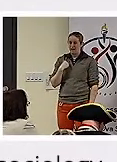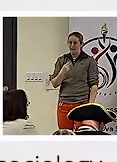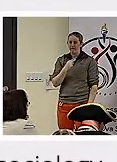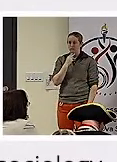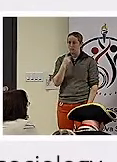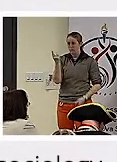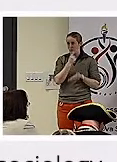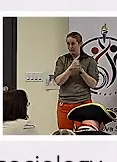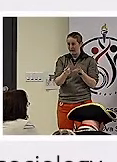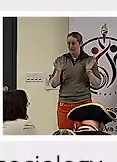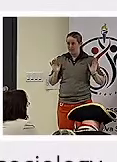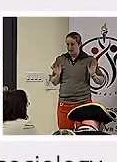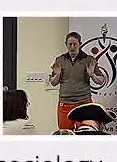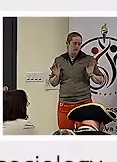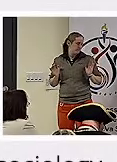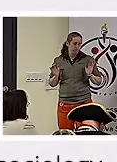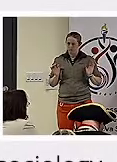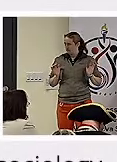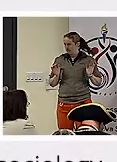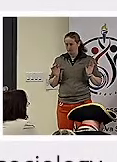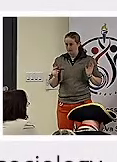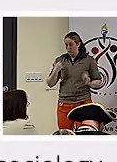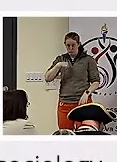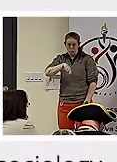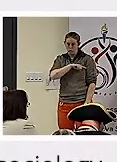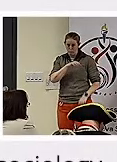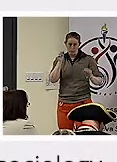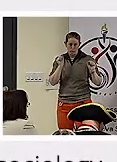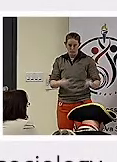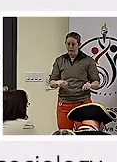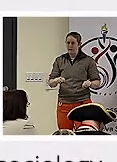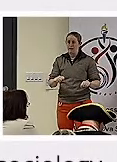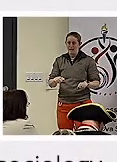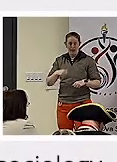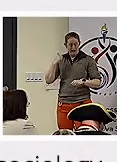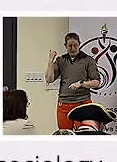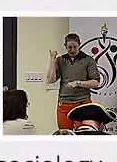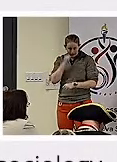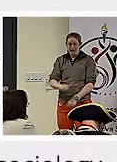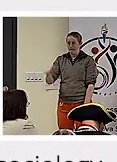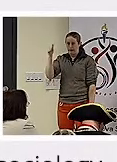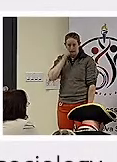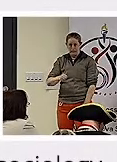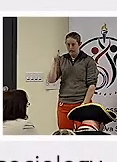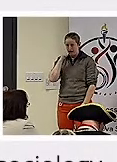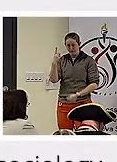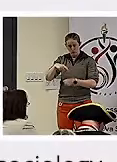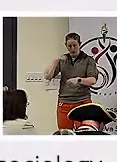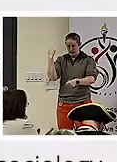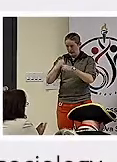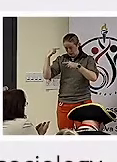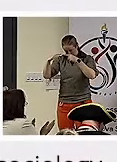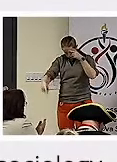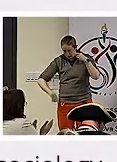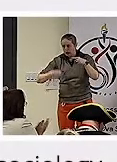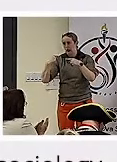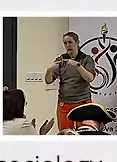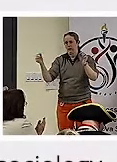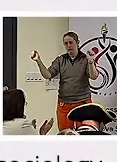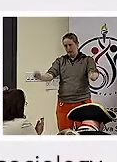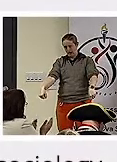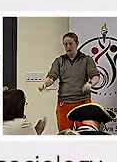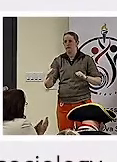week. We have a voice 365 days a year, and we need to be heard.